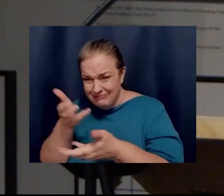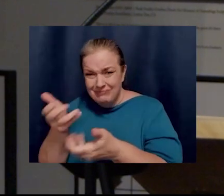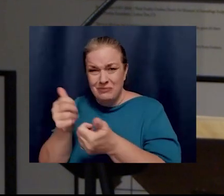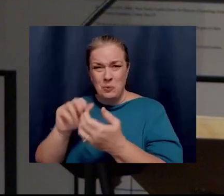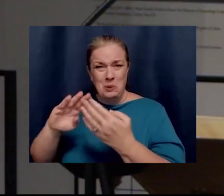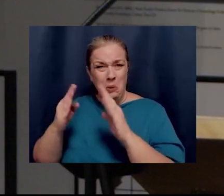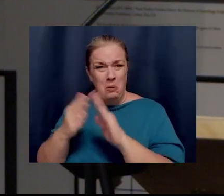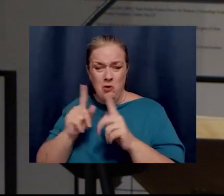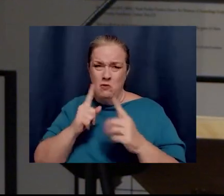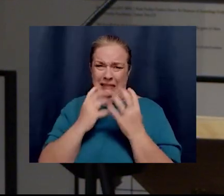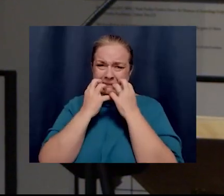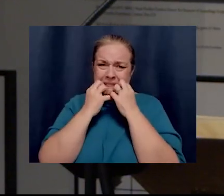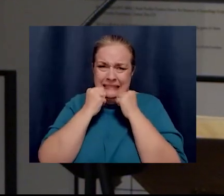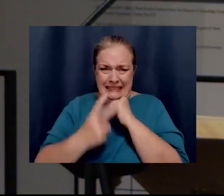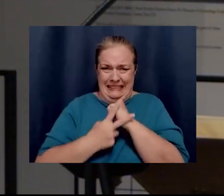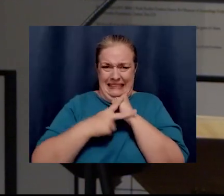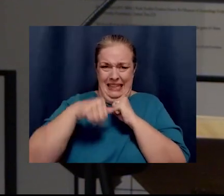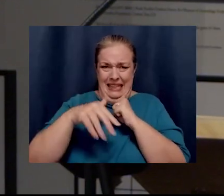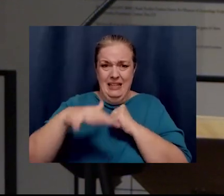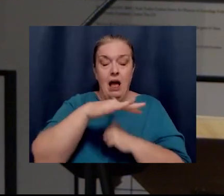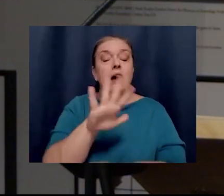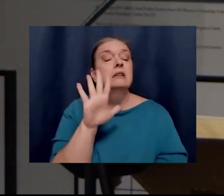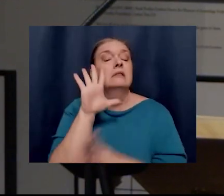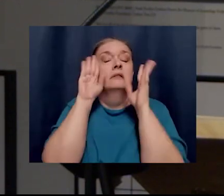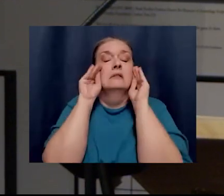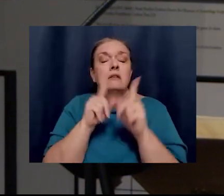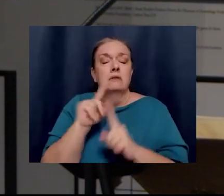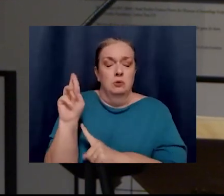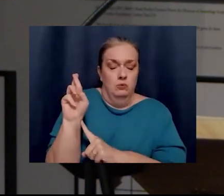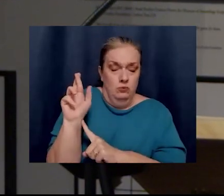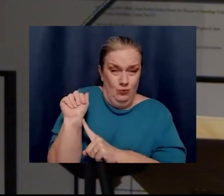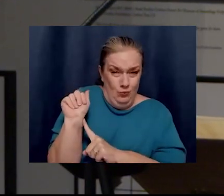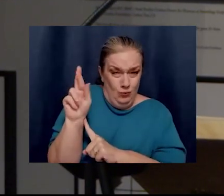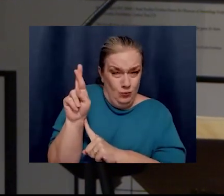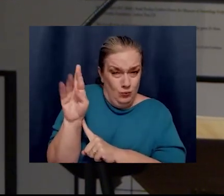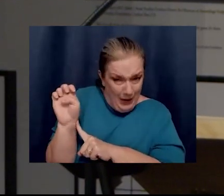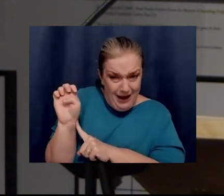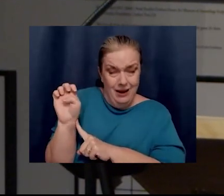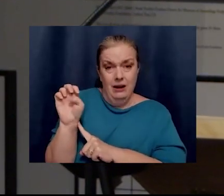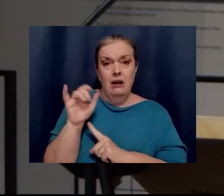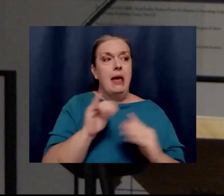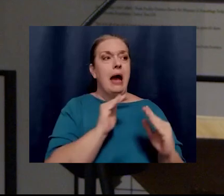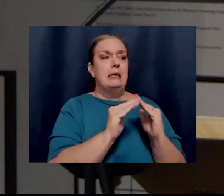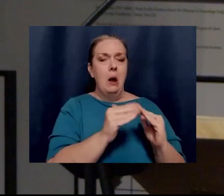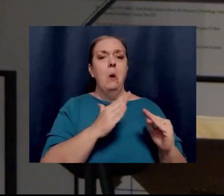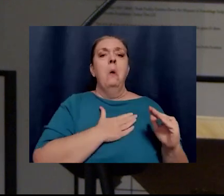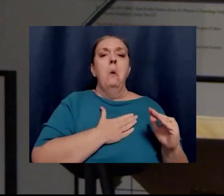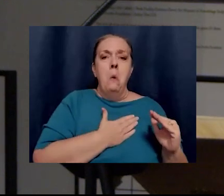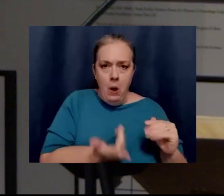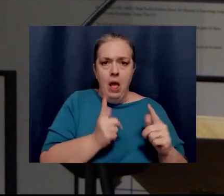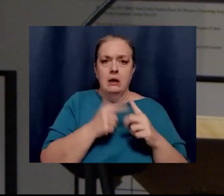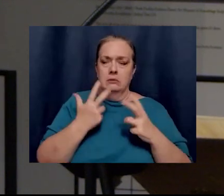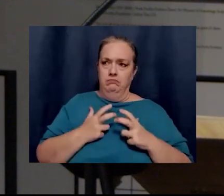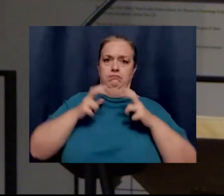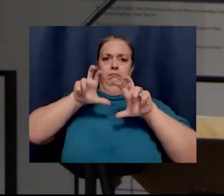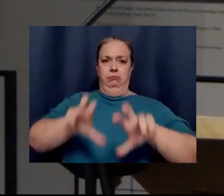is increasingly rare, I can't even express to you how rare, for a municipality to dedicate itself to this type of